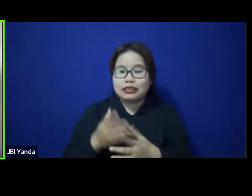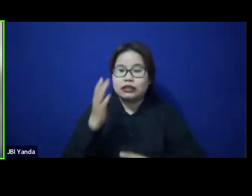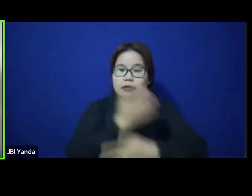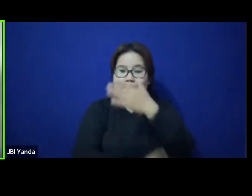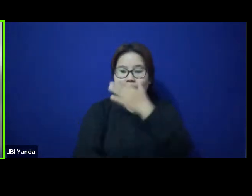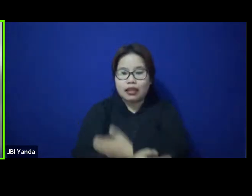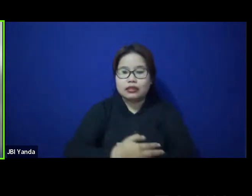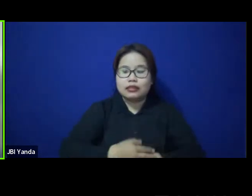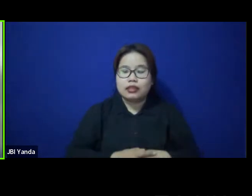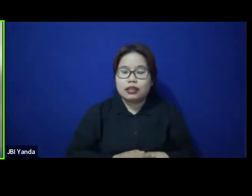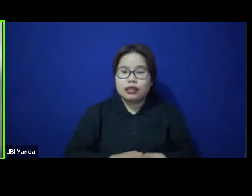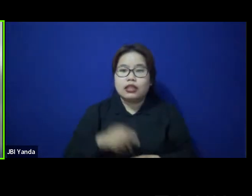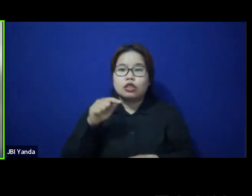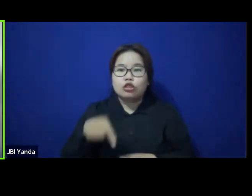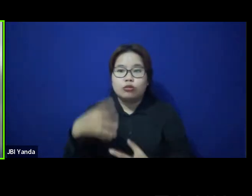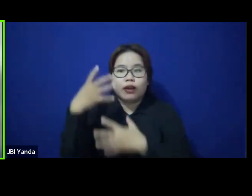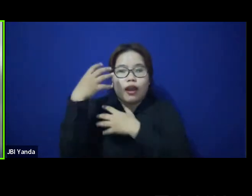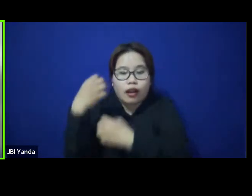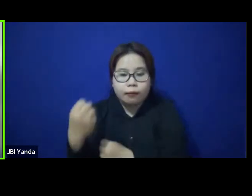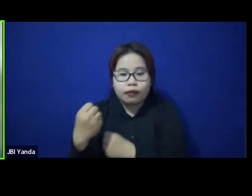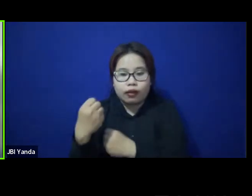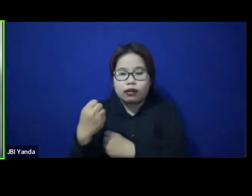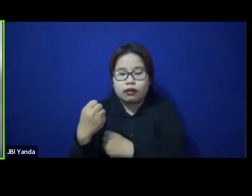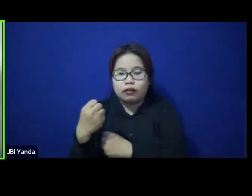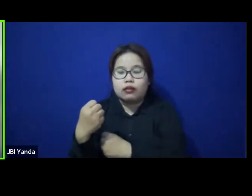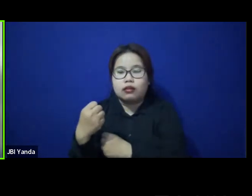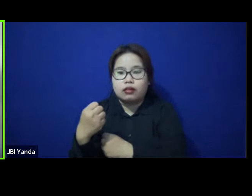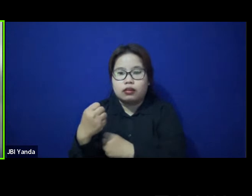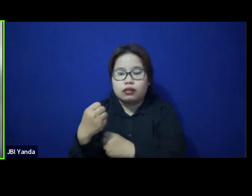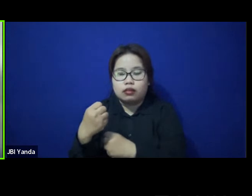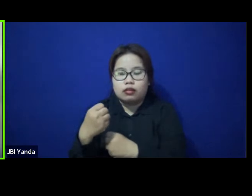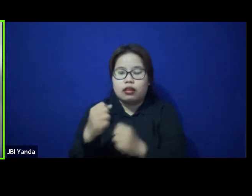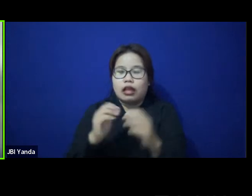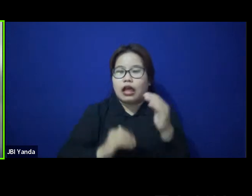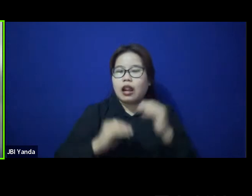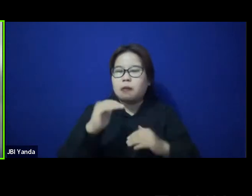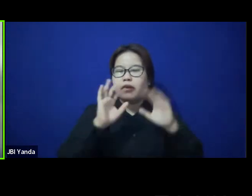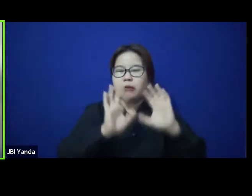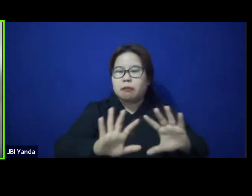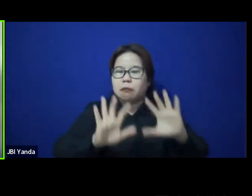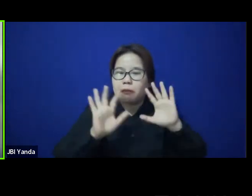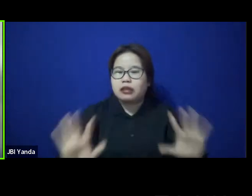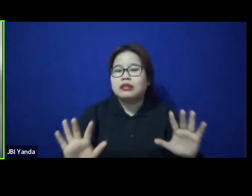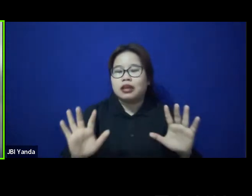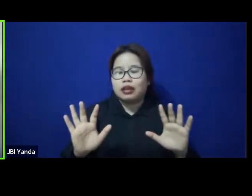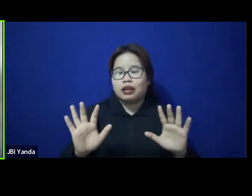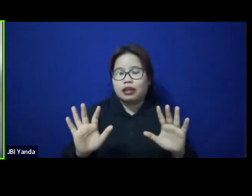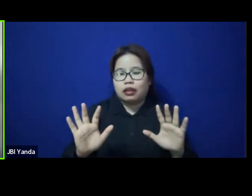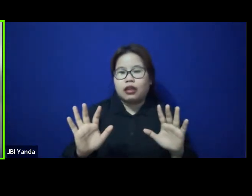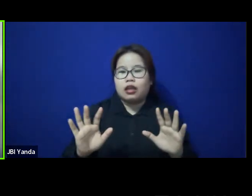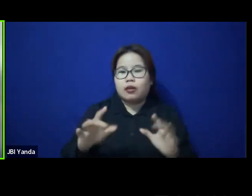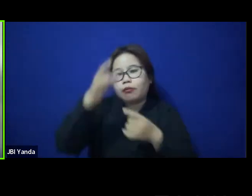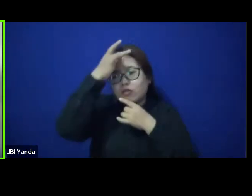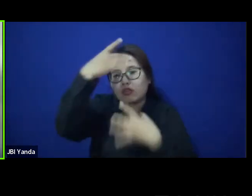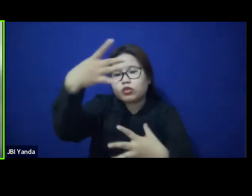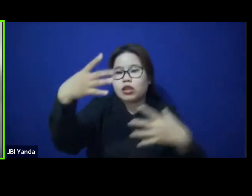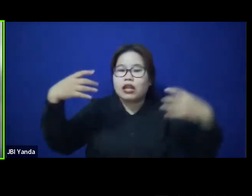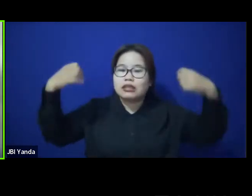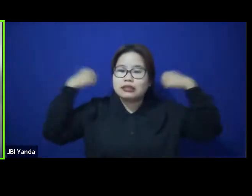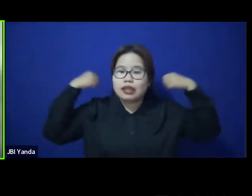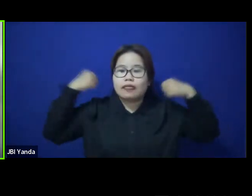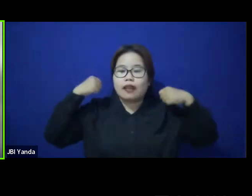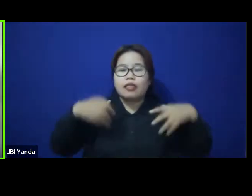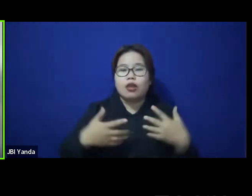rely on more medical professionals, and a key aspect that causes exclusion is the human process,